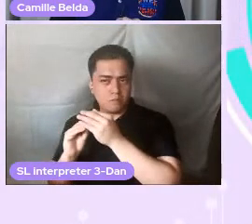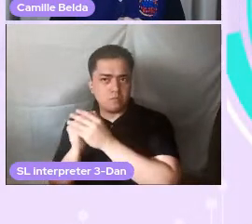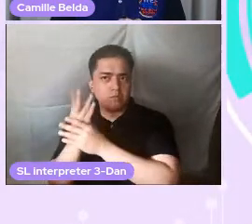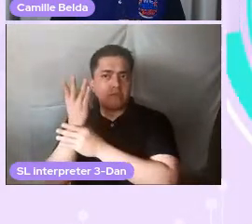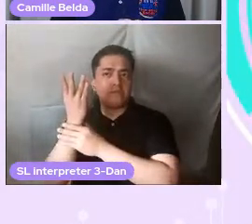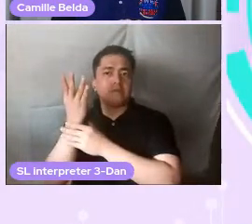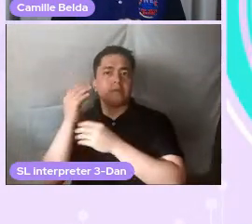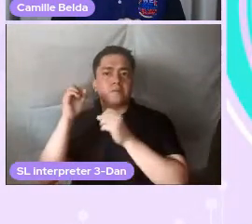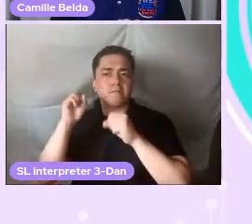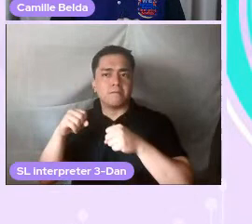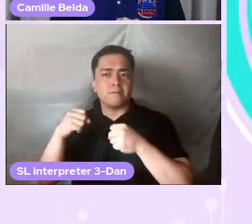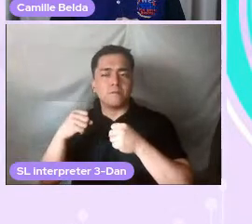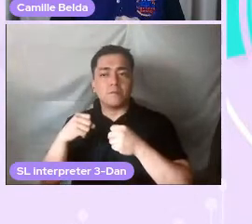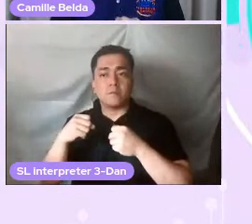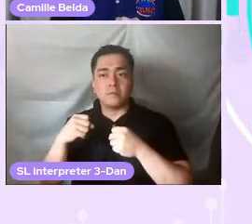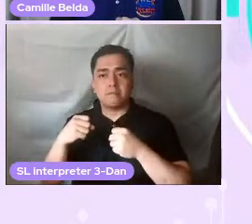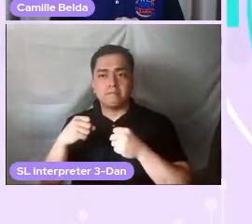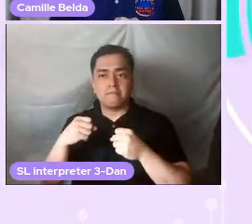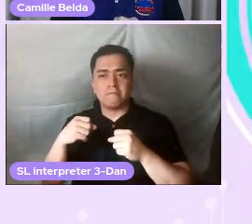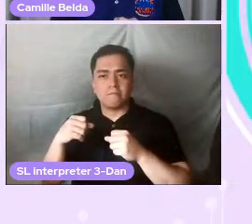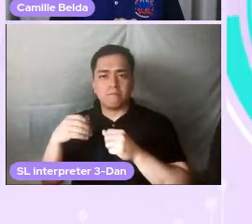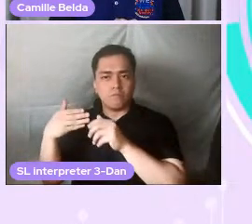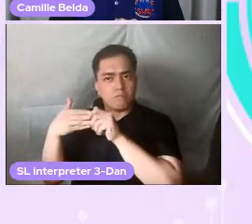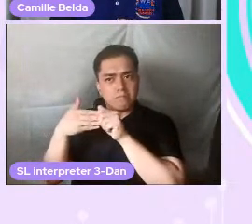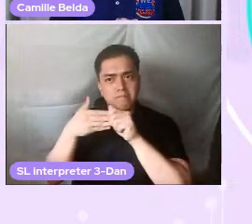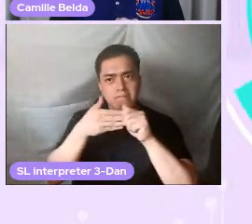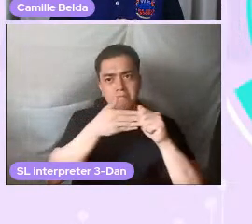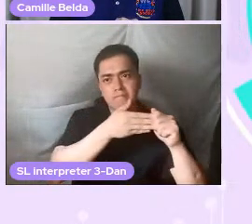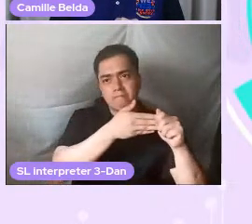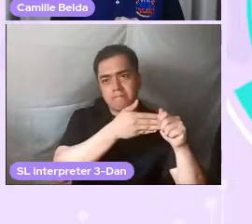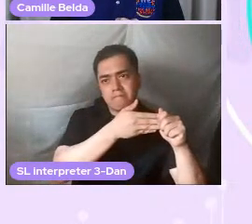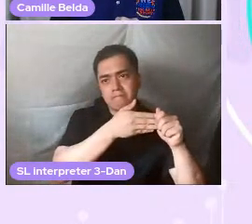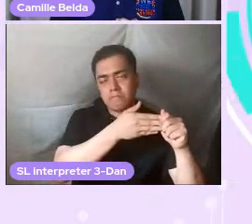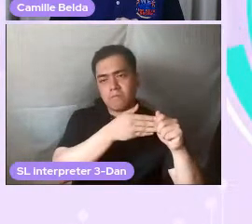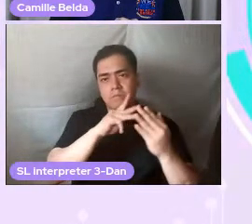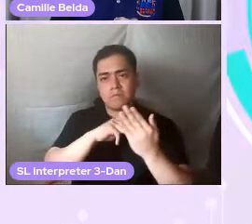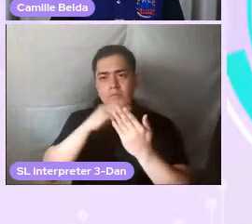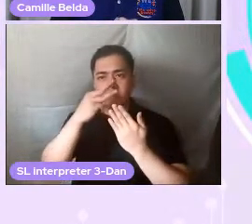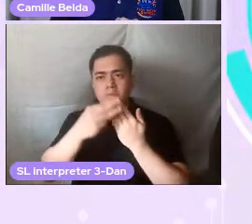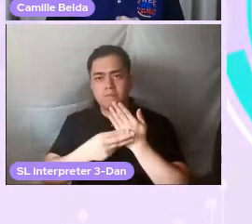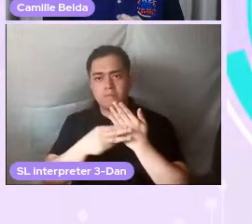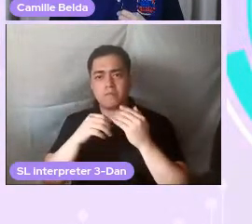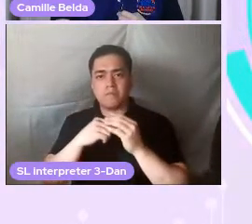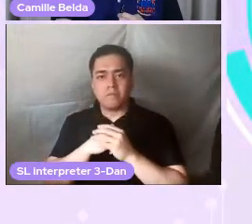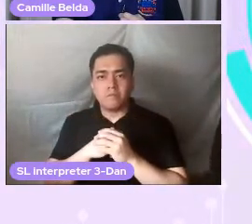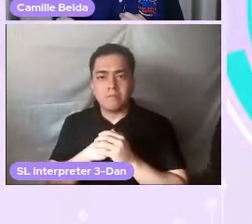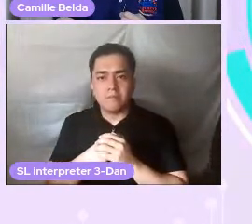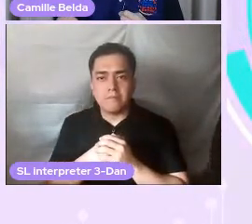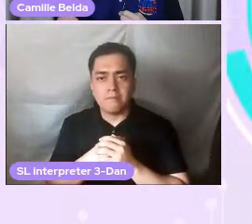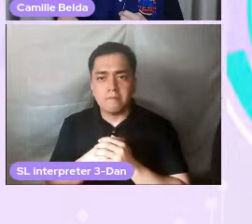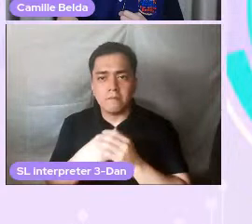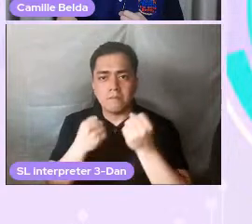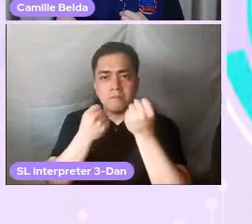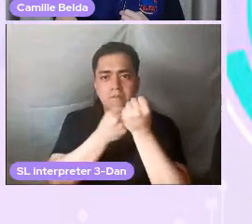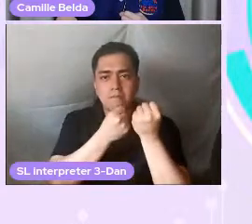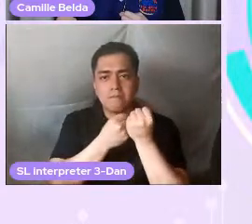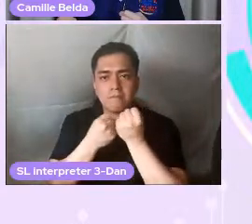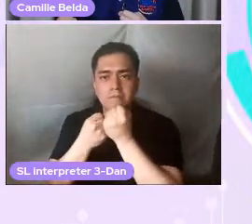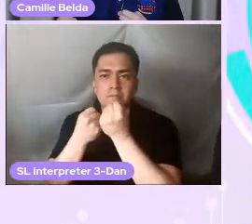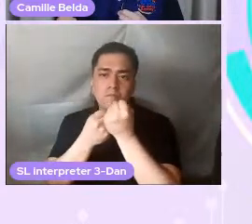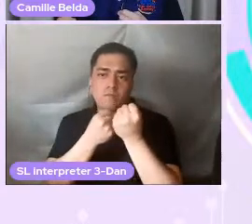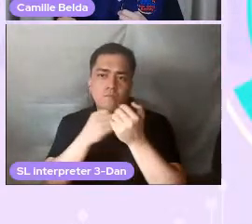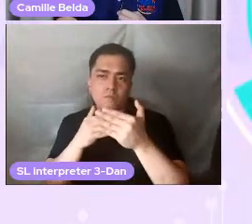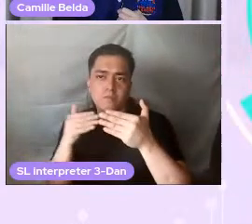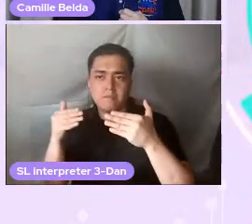competitiveness. She also leads the Startup Pinay program at Kubo and hopes to support the advancement of